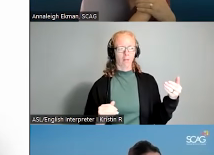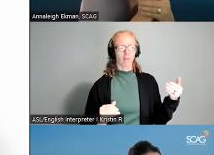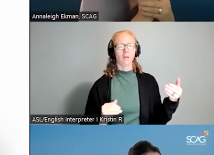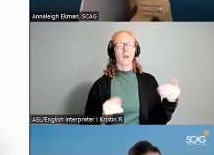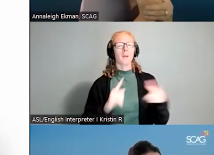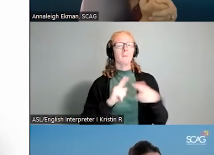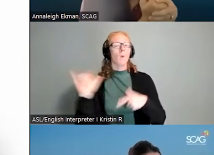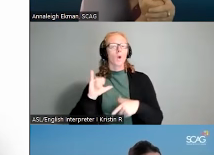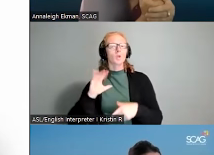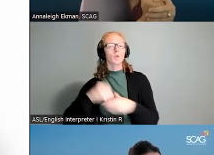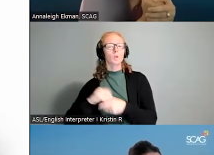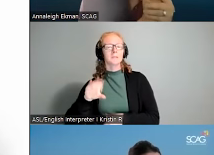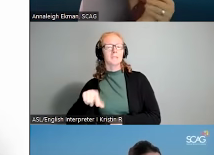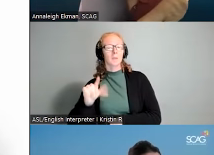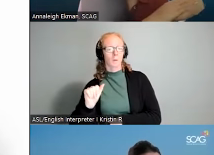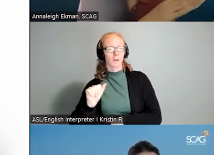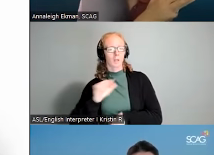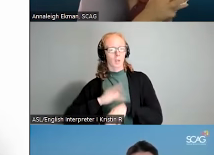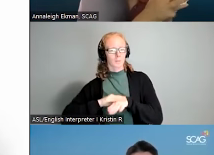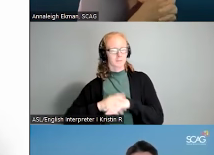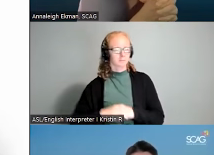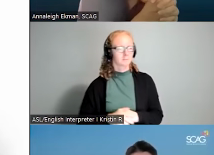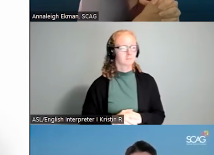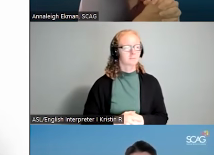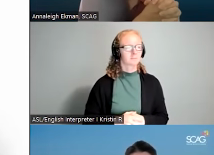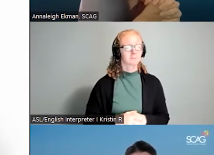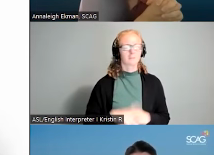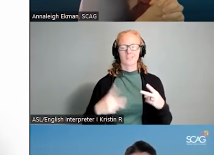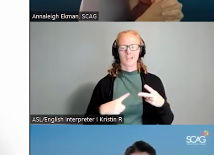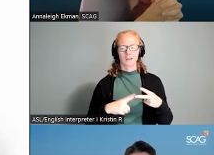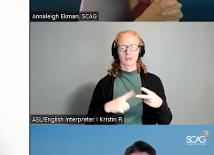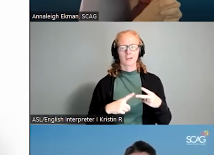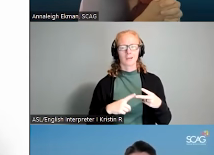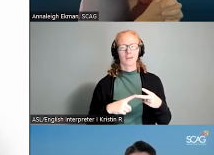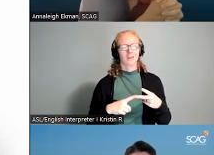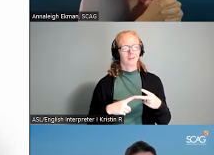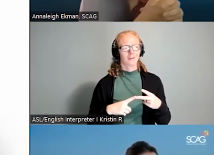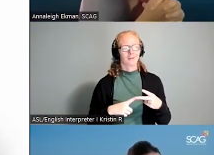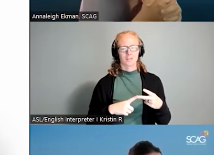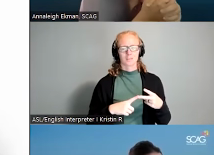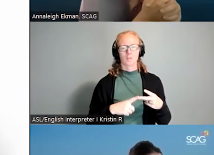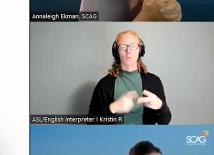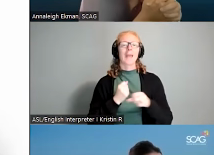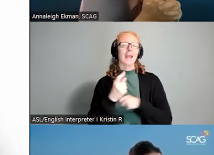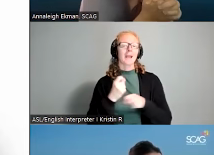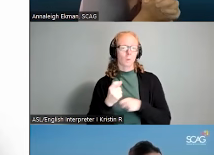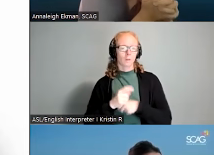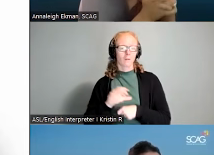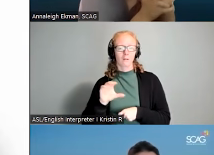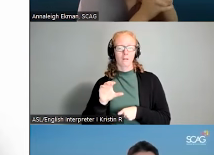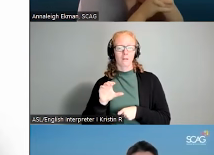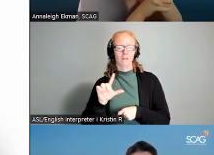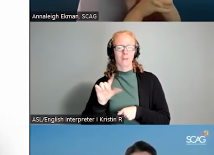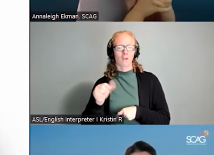notices that we receive too. The second report we develop is the annual clearinghouse report, which